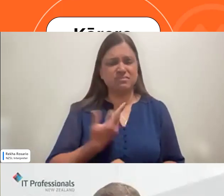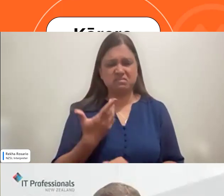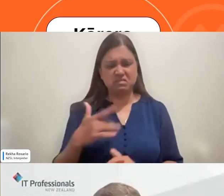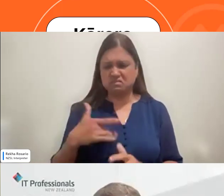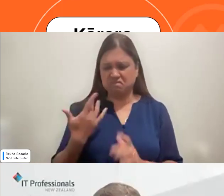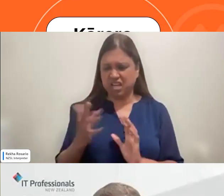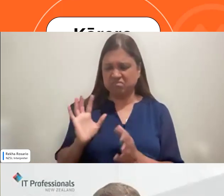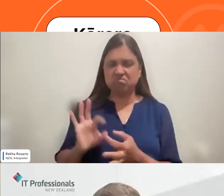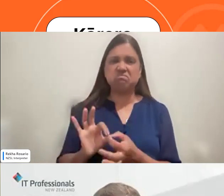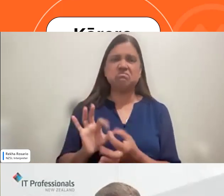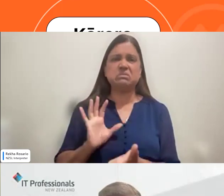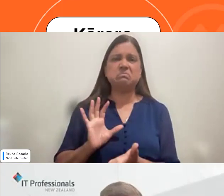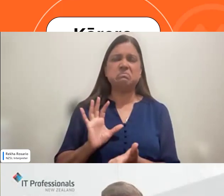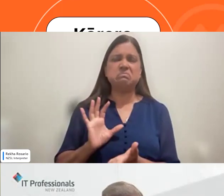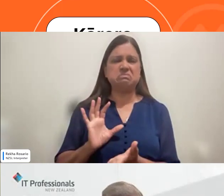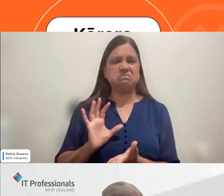who I was.